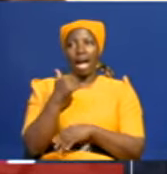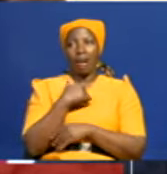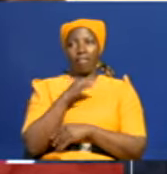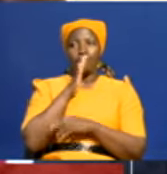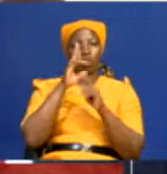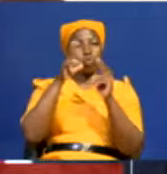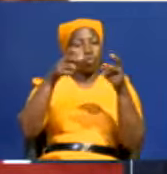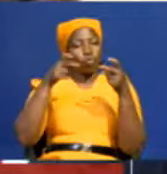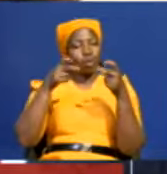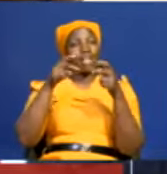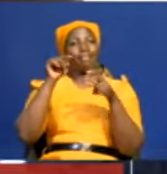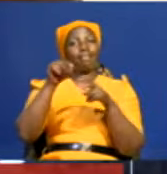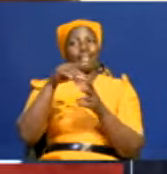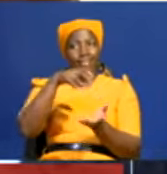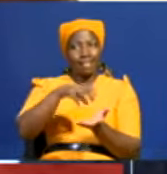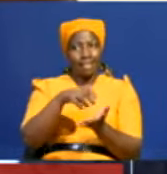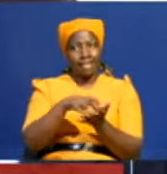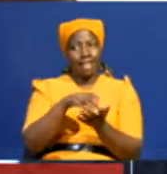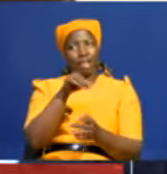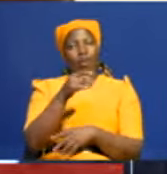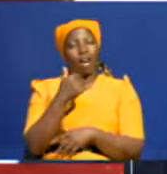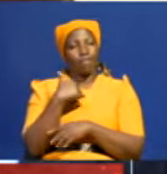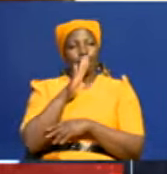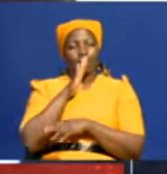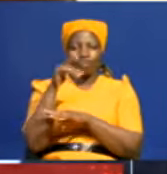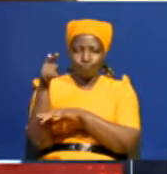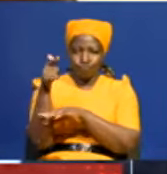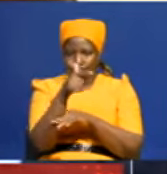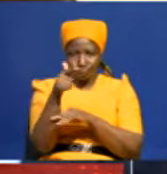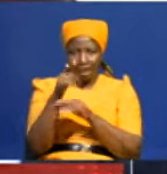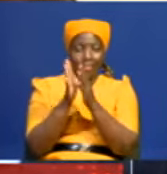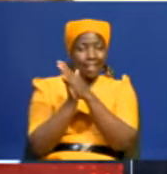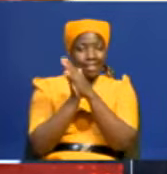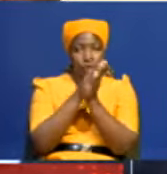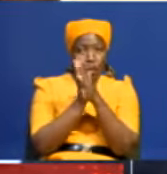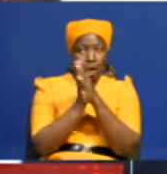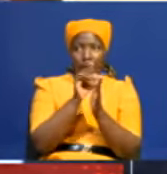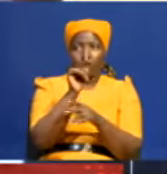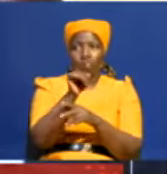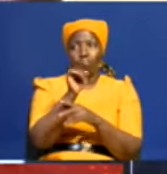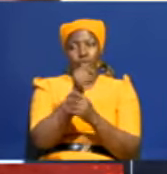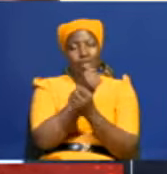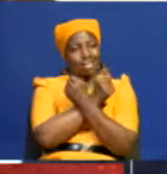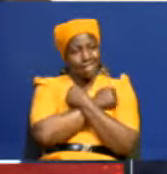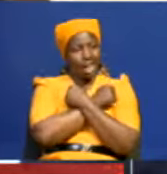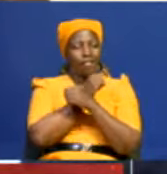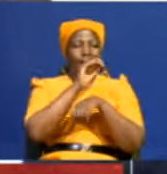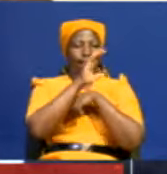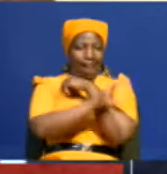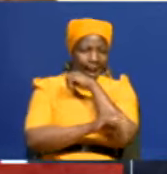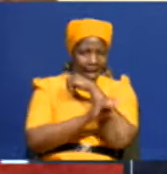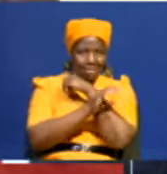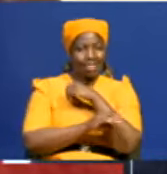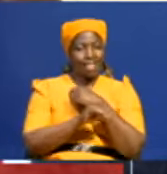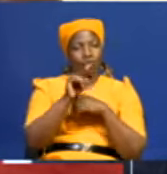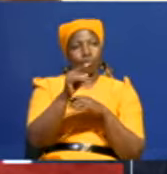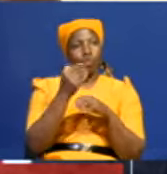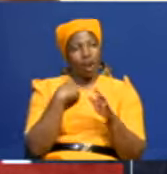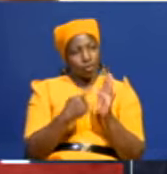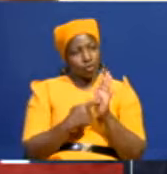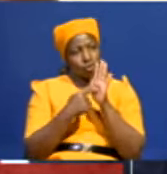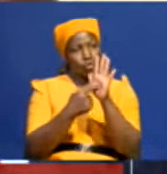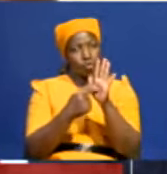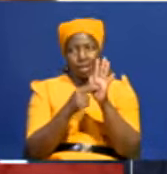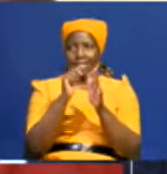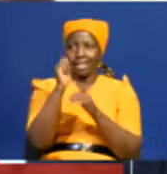watching this matter, you have been covering the story. You were patriotic to this country. You portrayed the